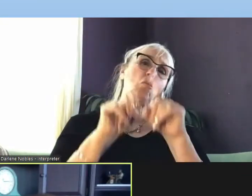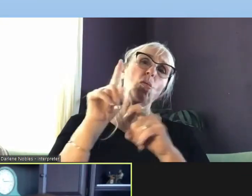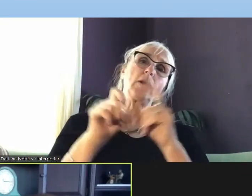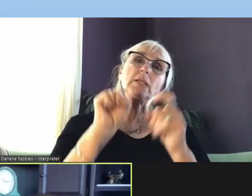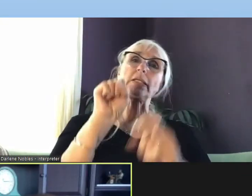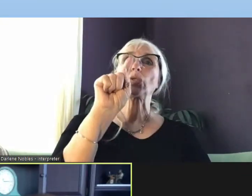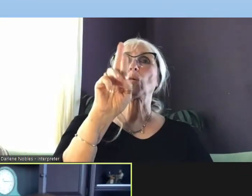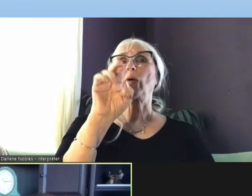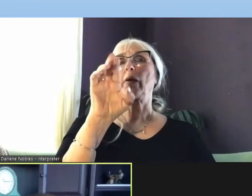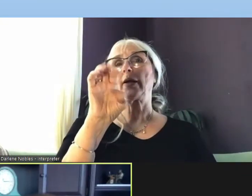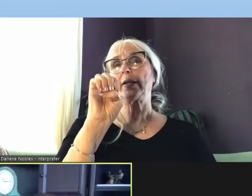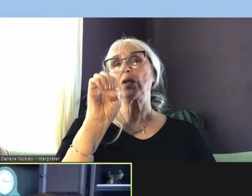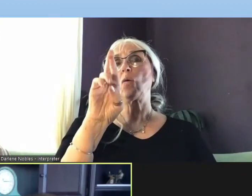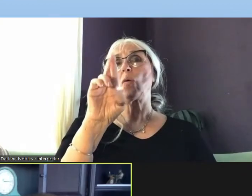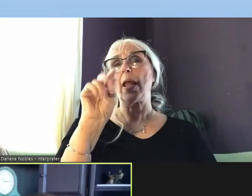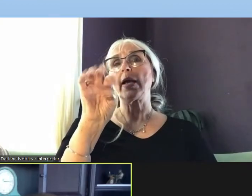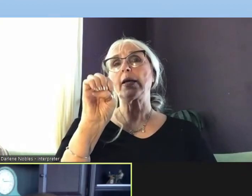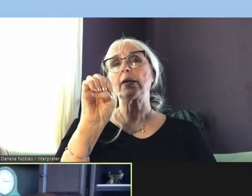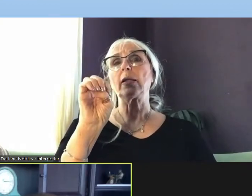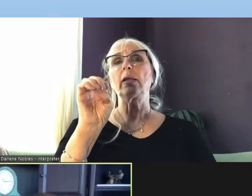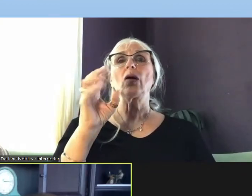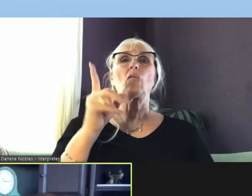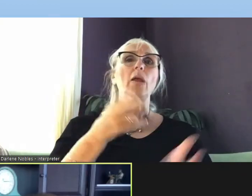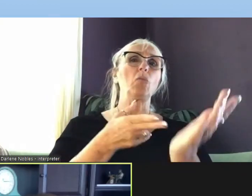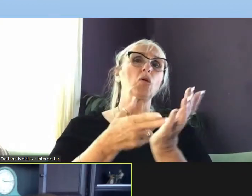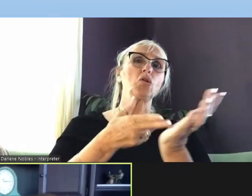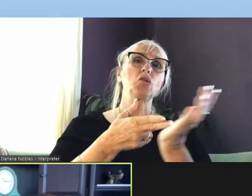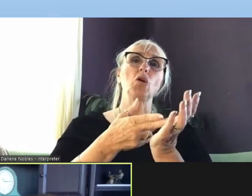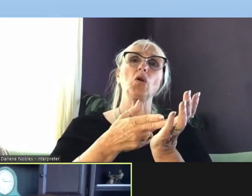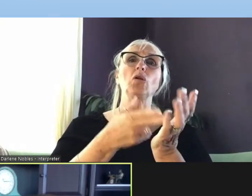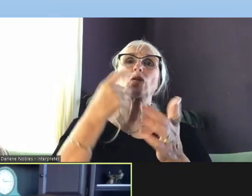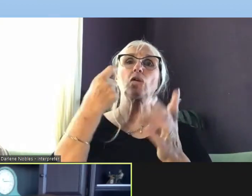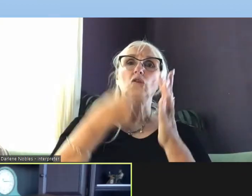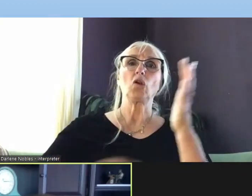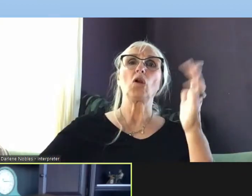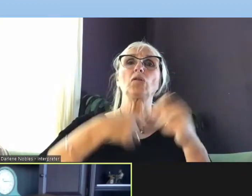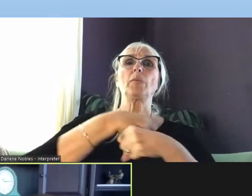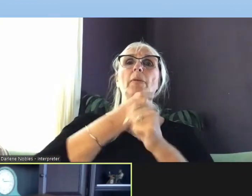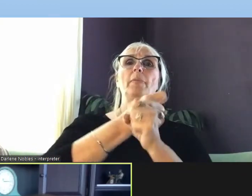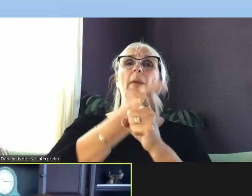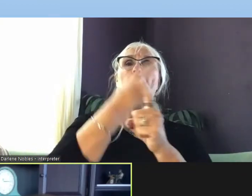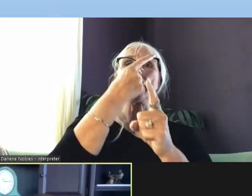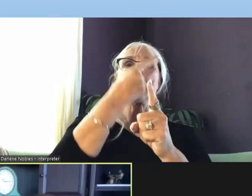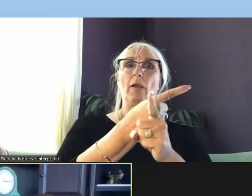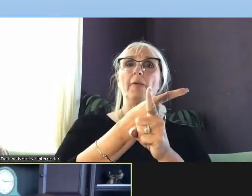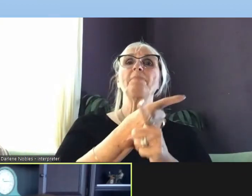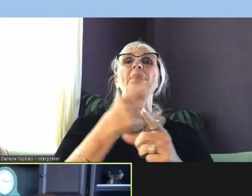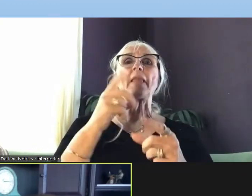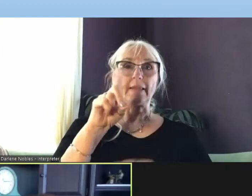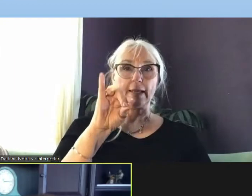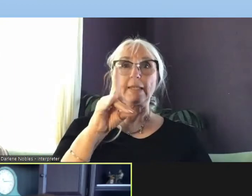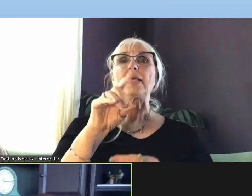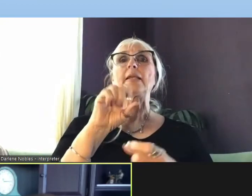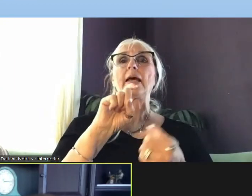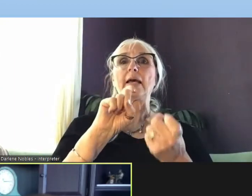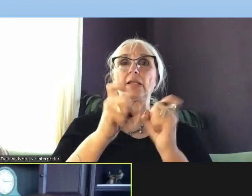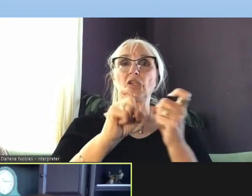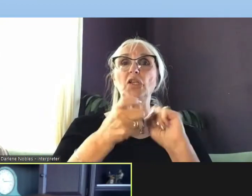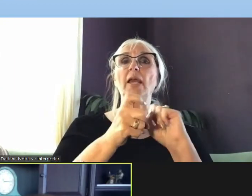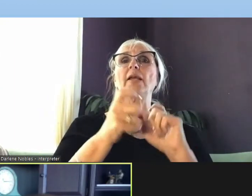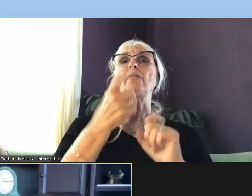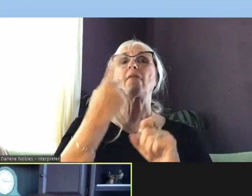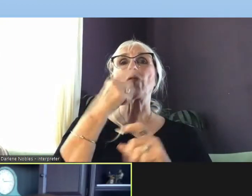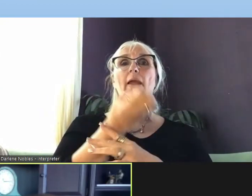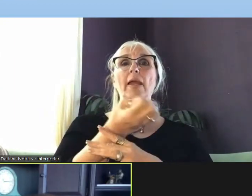at that time. We were assured these charges would be corrected. They did make appropriate adjustments for the